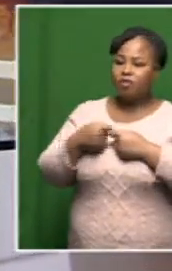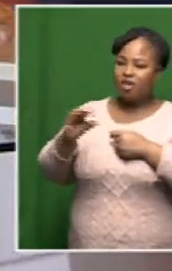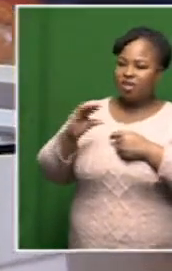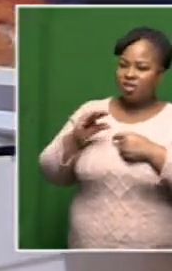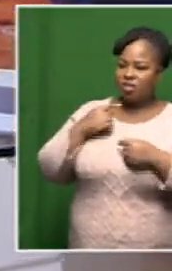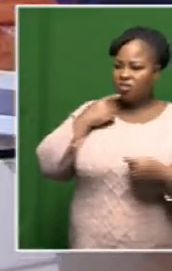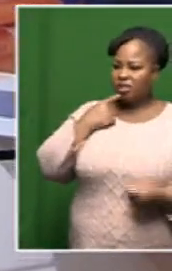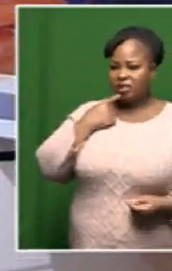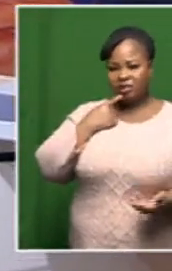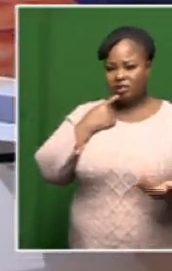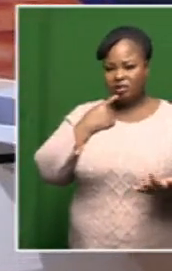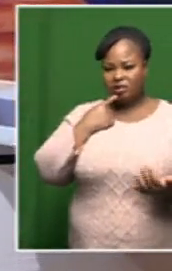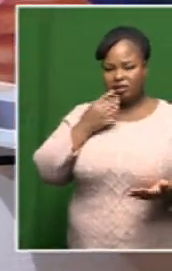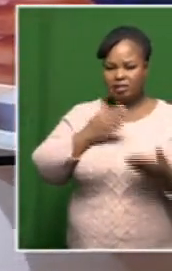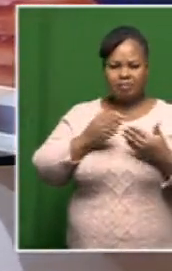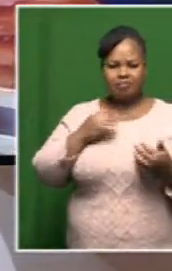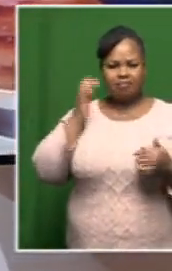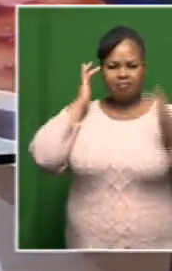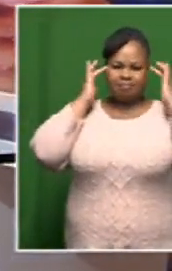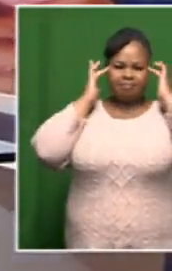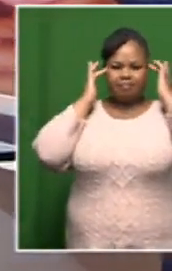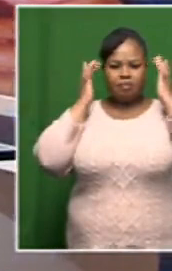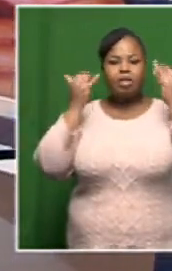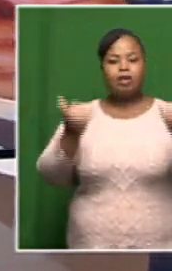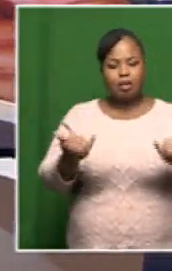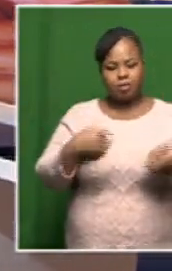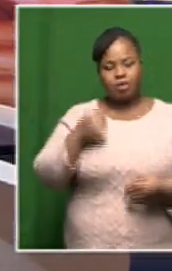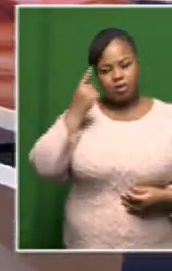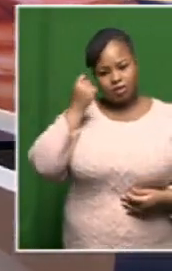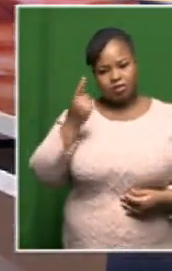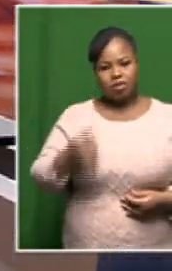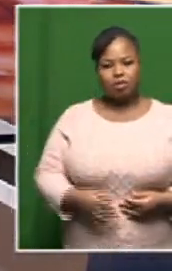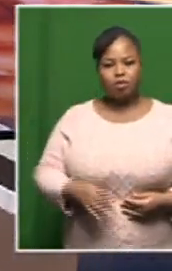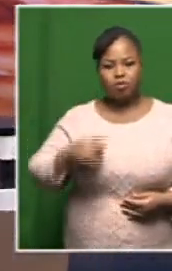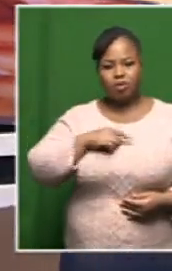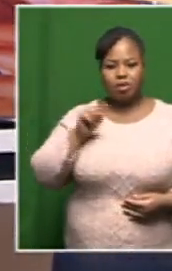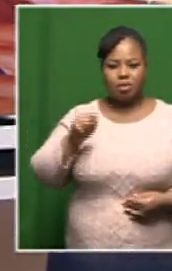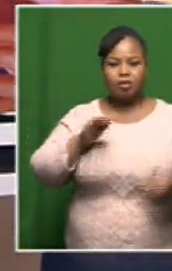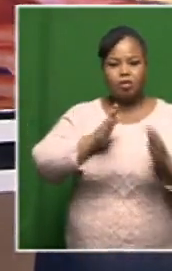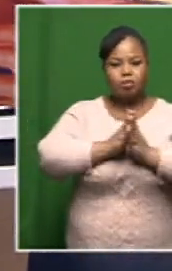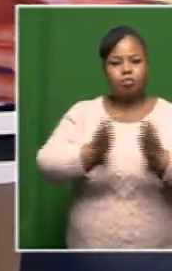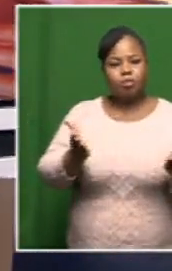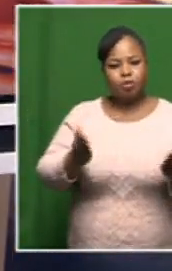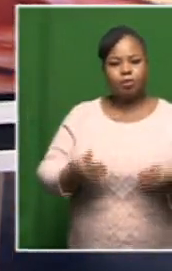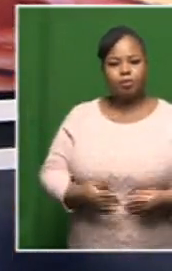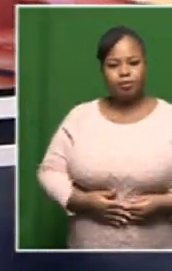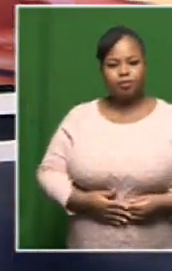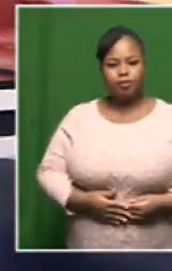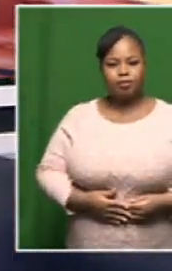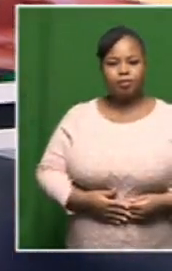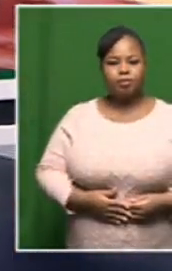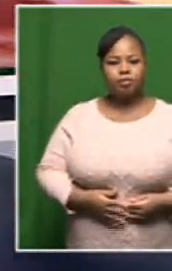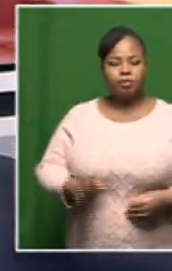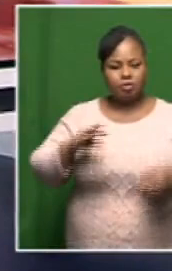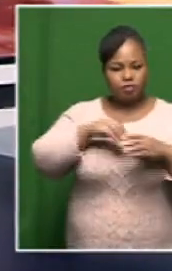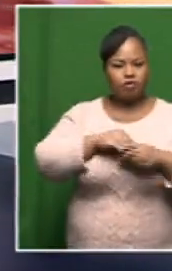like, they were quite skeptical, but now they understand where I am, because this book, it consists of